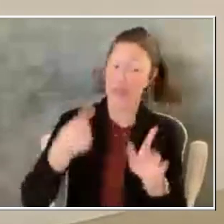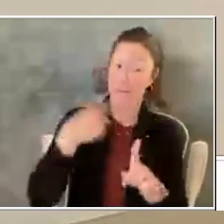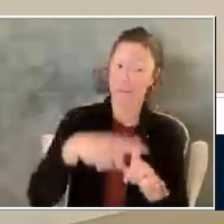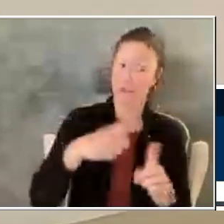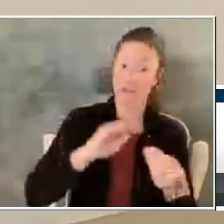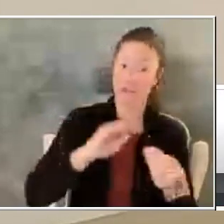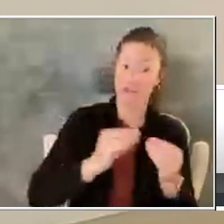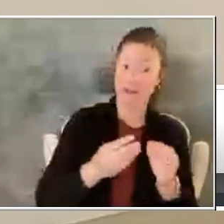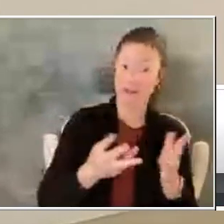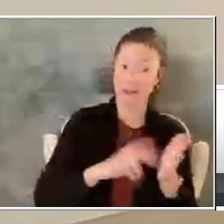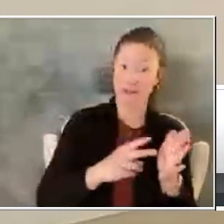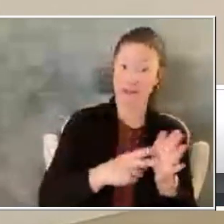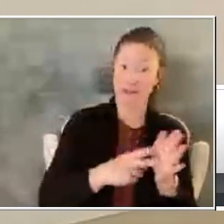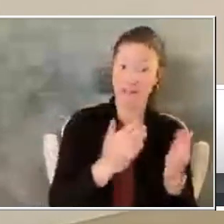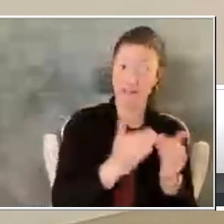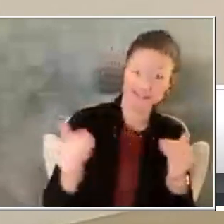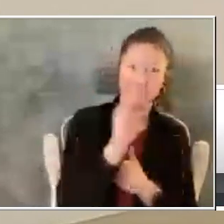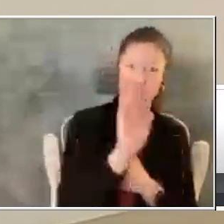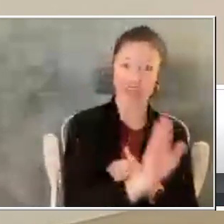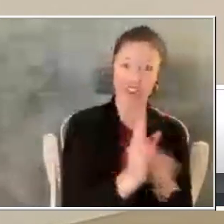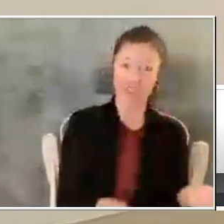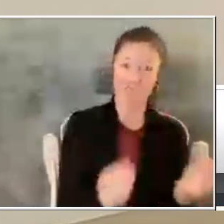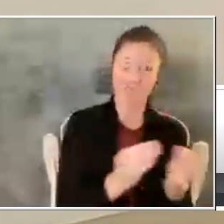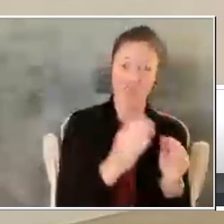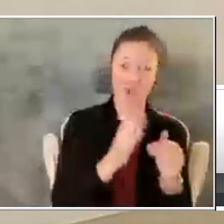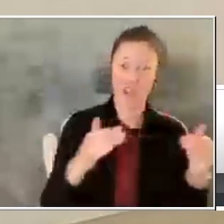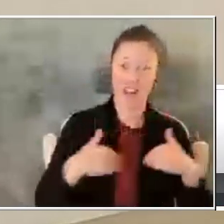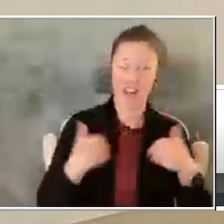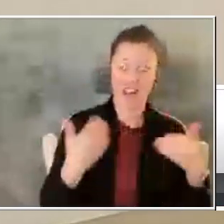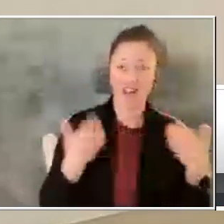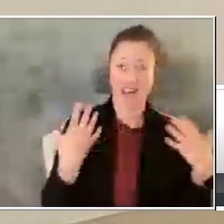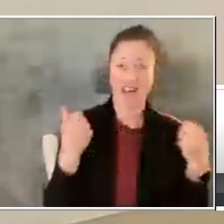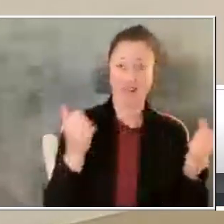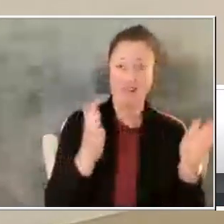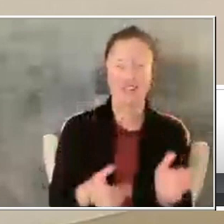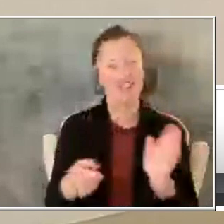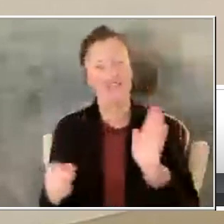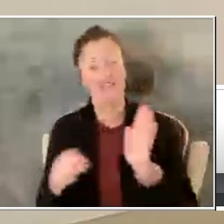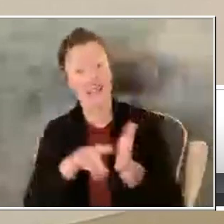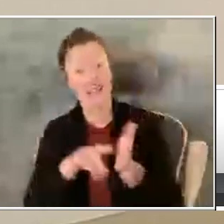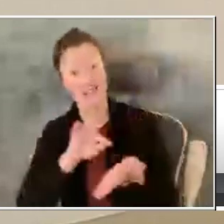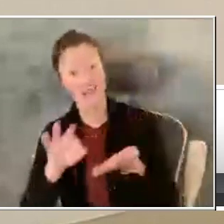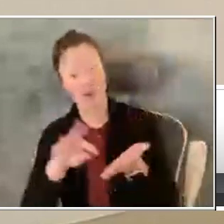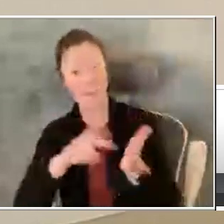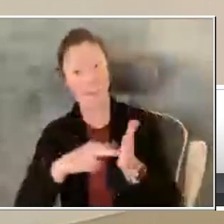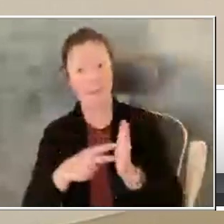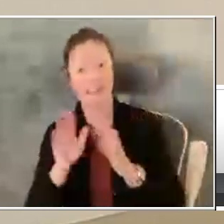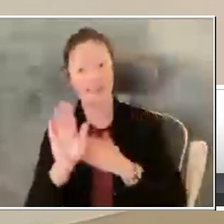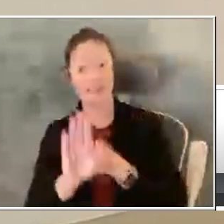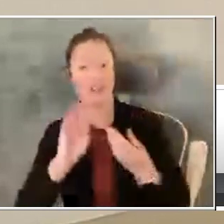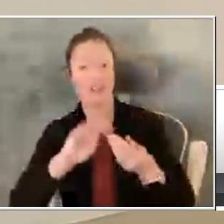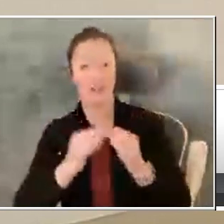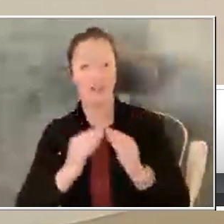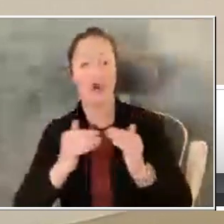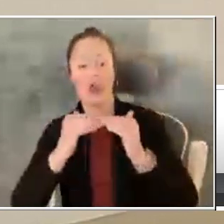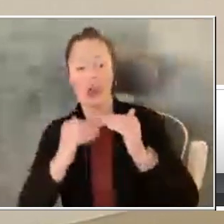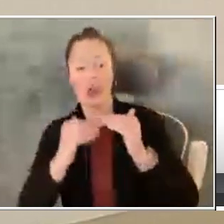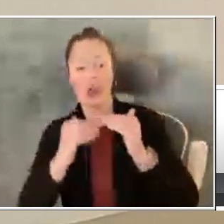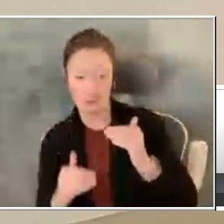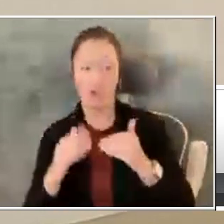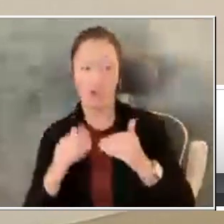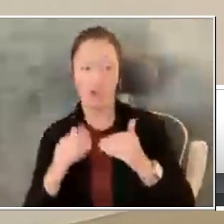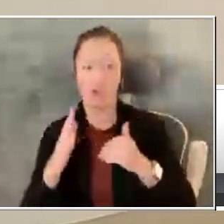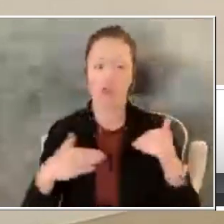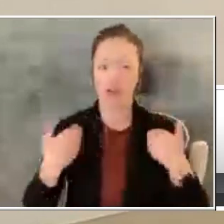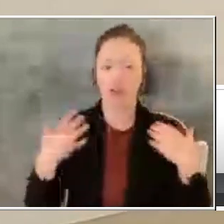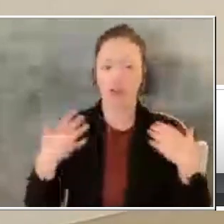is higher than that of a young, healthy person, whereas a negative score would indicate that that patient's bone density is actually lower than a young,